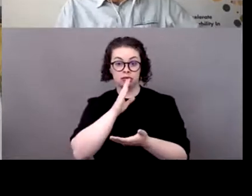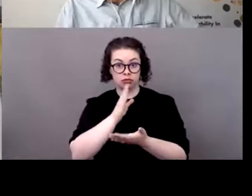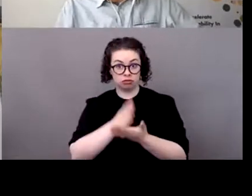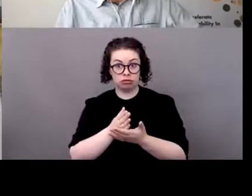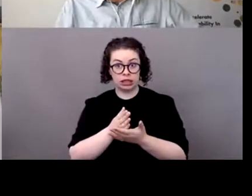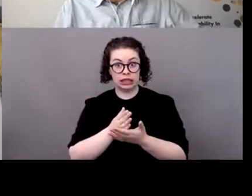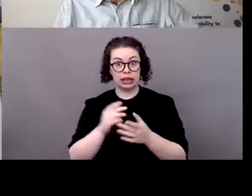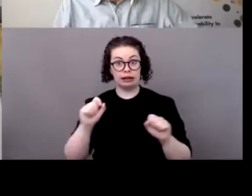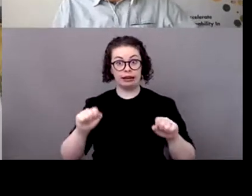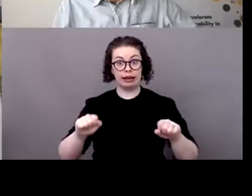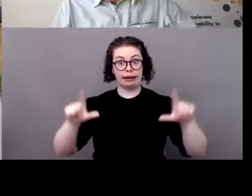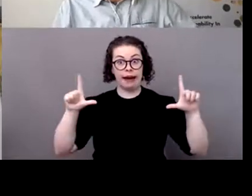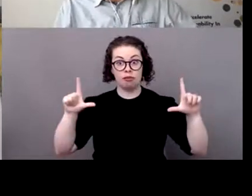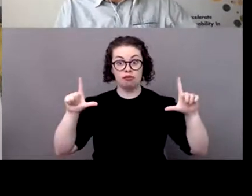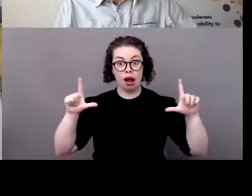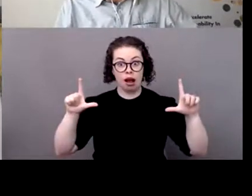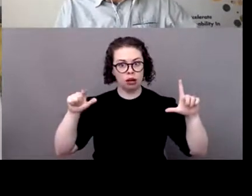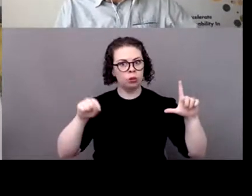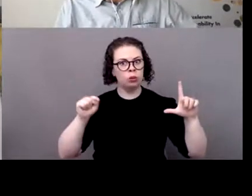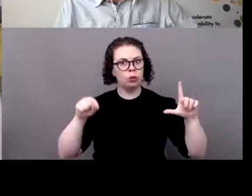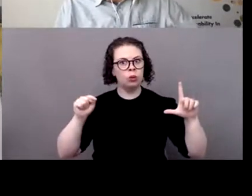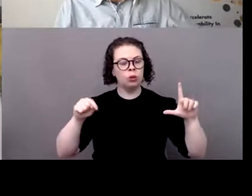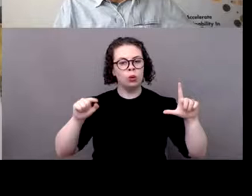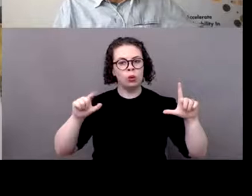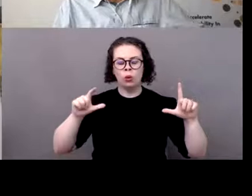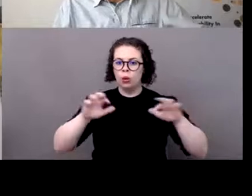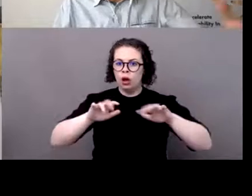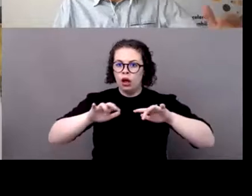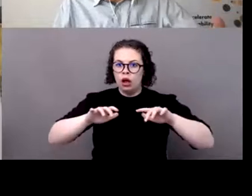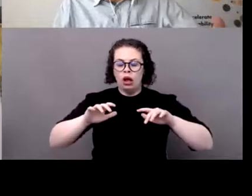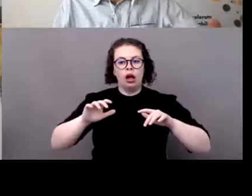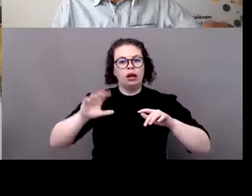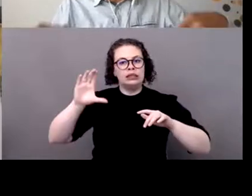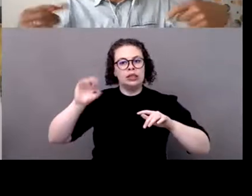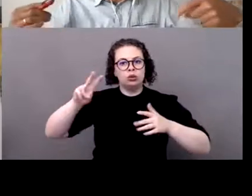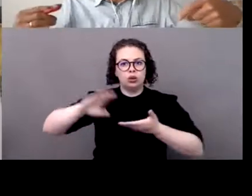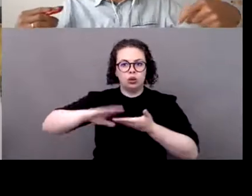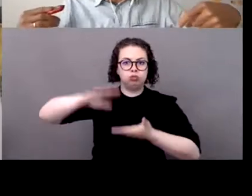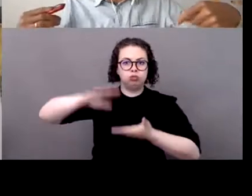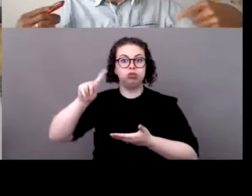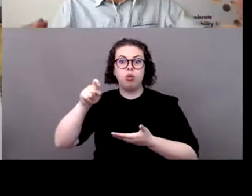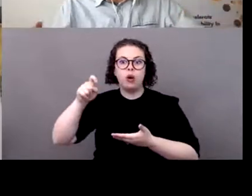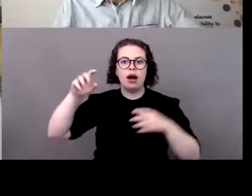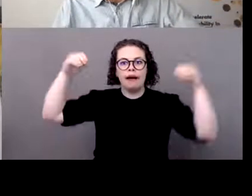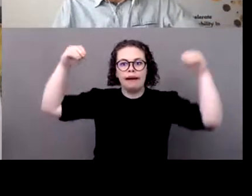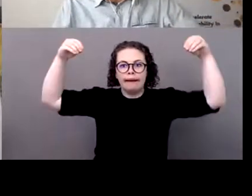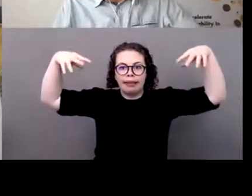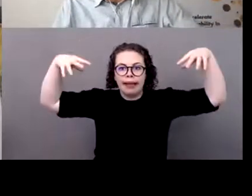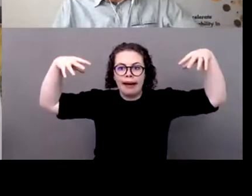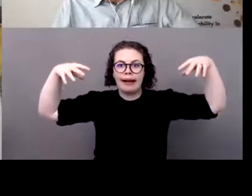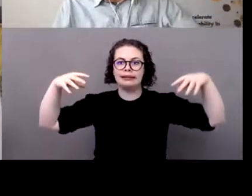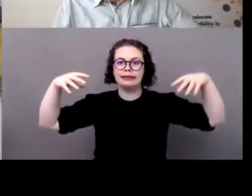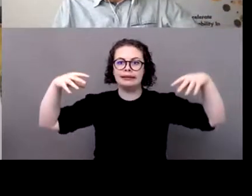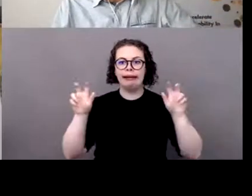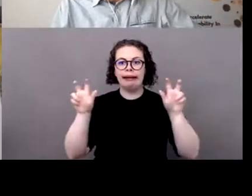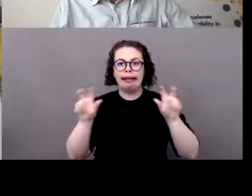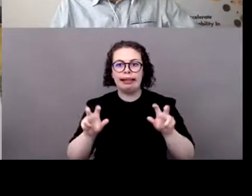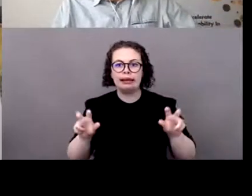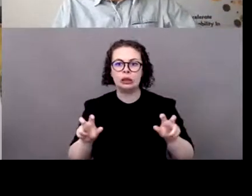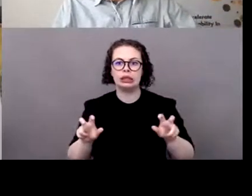digital footprint that I think are now coming to us. And because we have, I don't know how many Zoom calls per